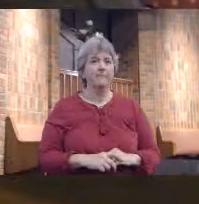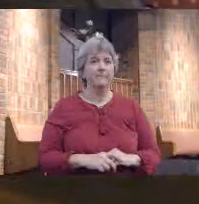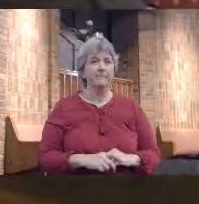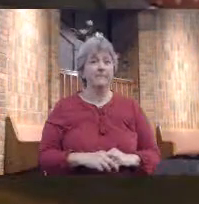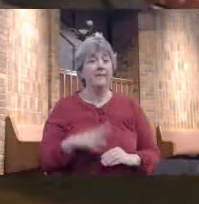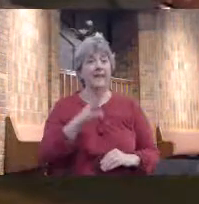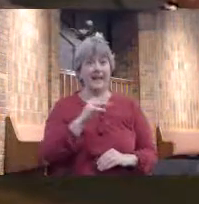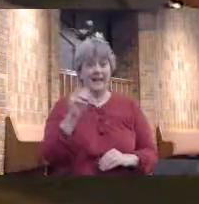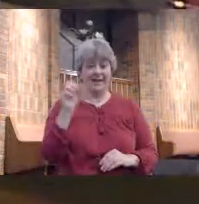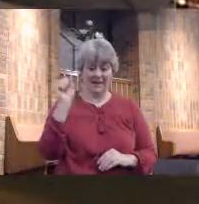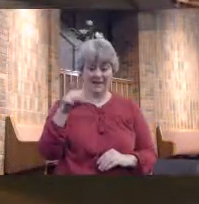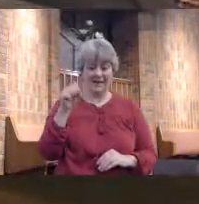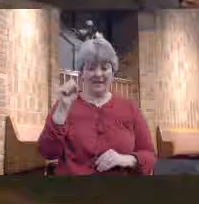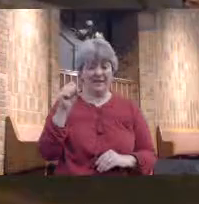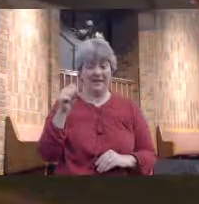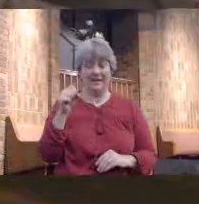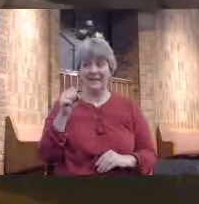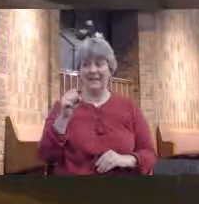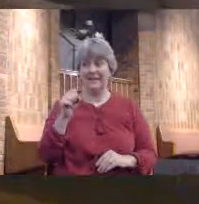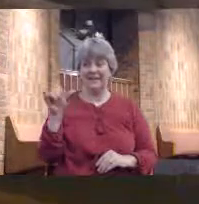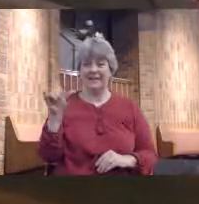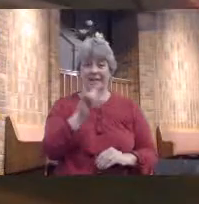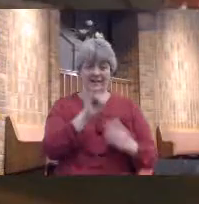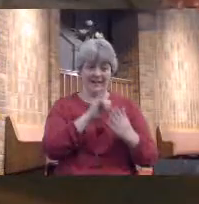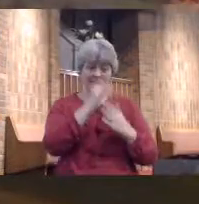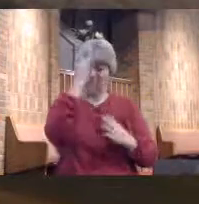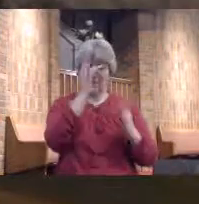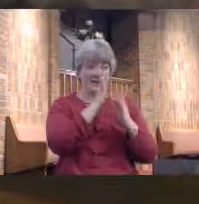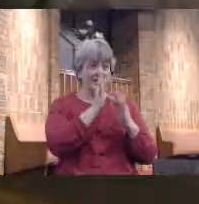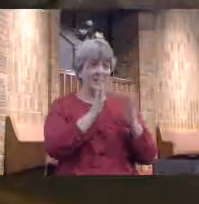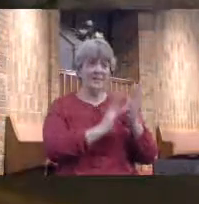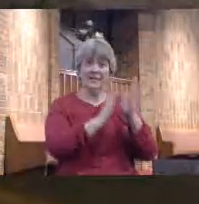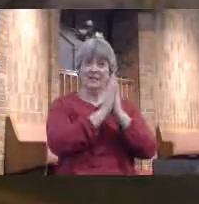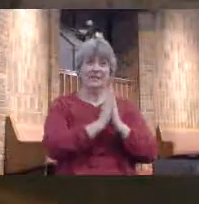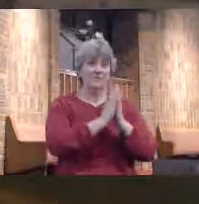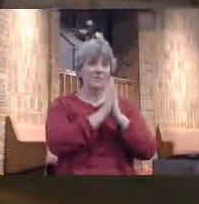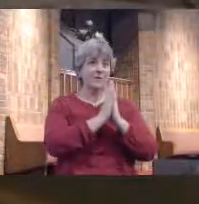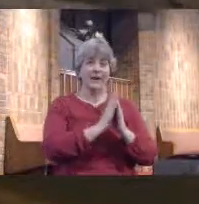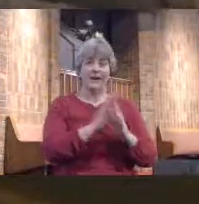And yes, that's why Jesus prayed.